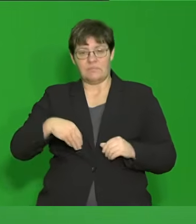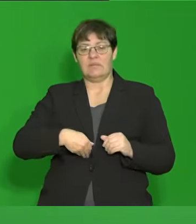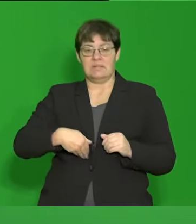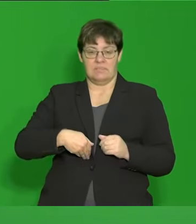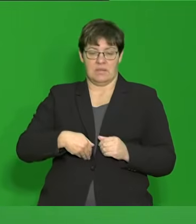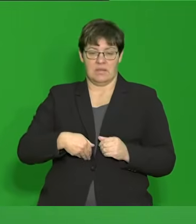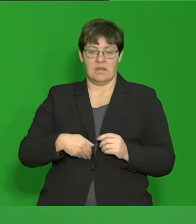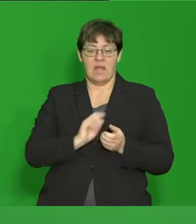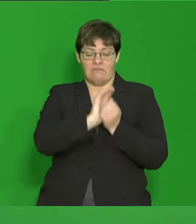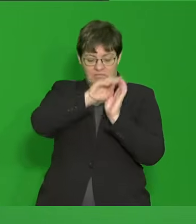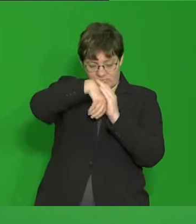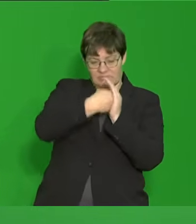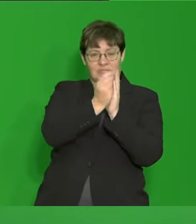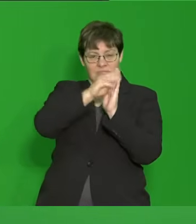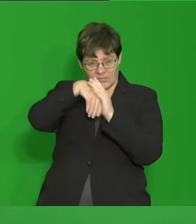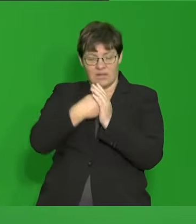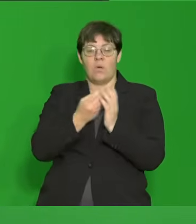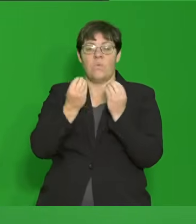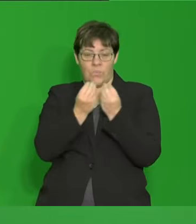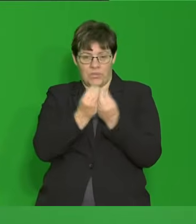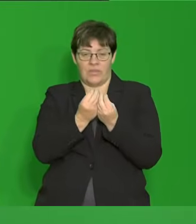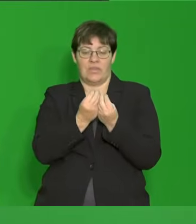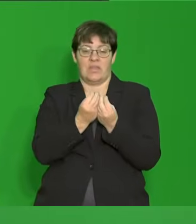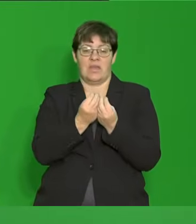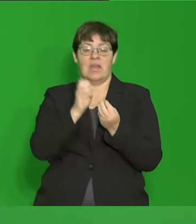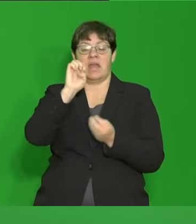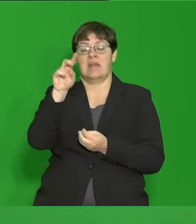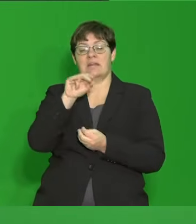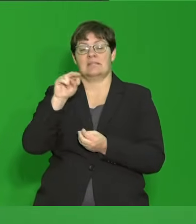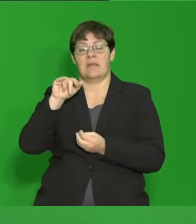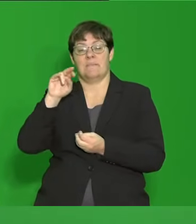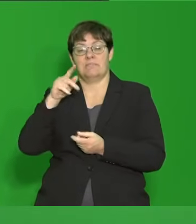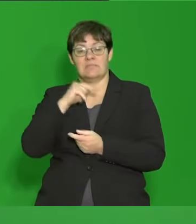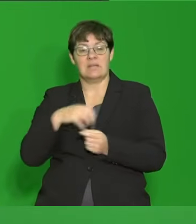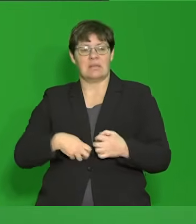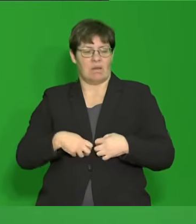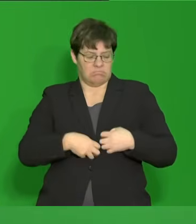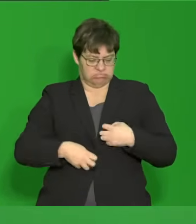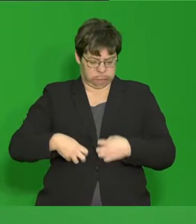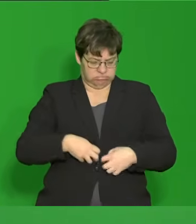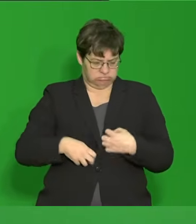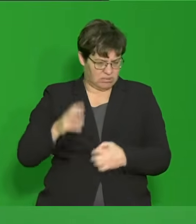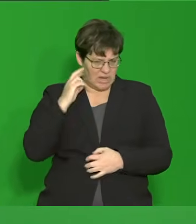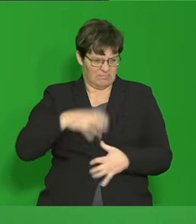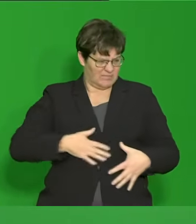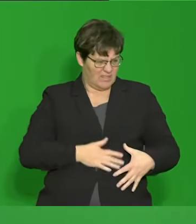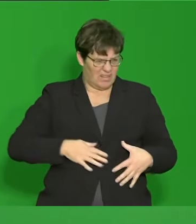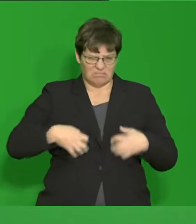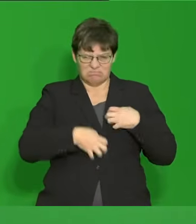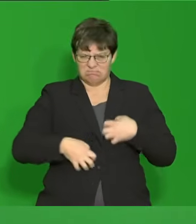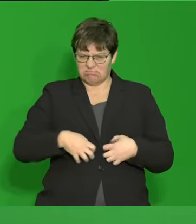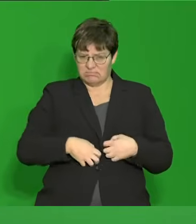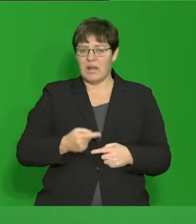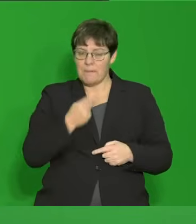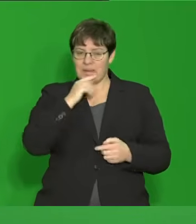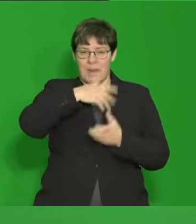there's also the churning of food with enzymes, and that churning you often see sometimes, and you hear your stomach grumble, and that's the mixing of